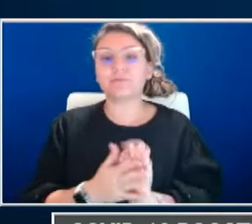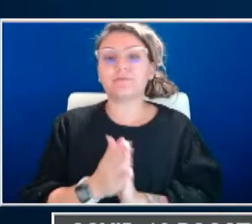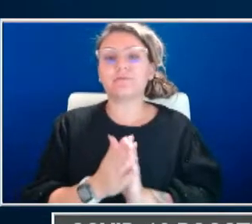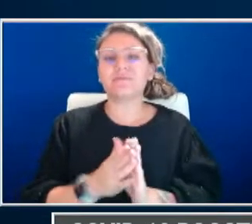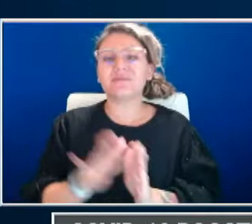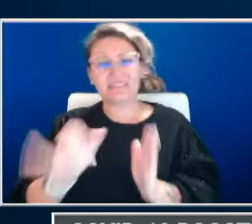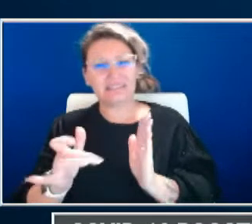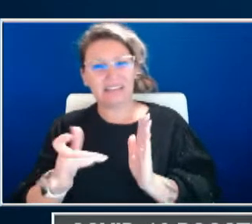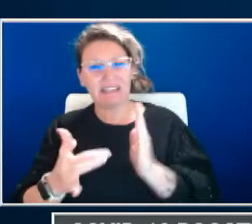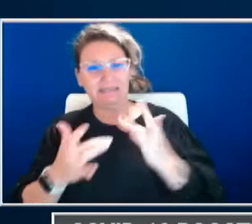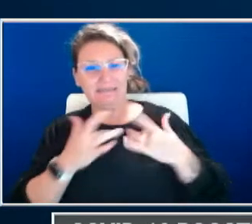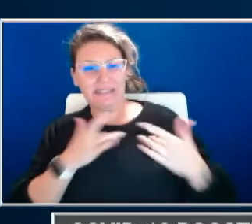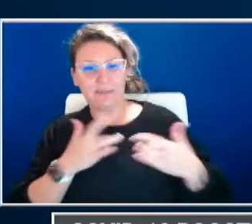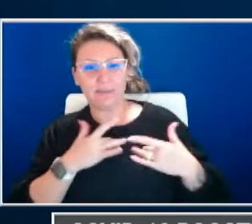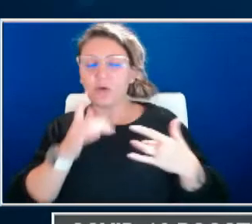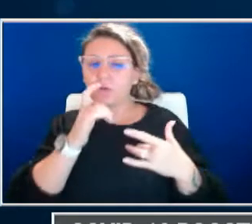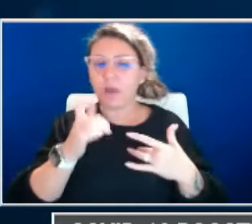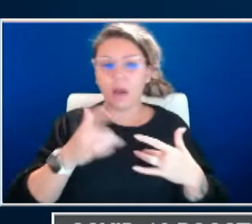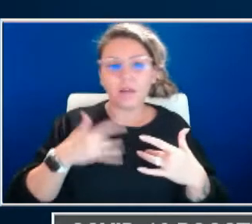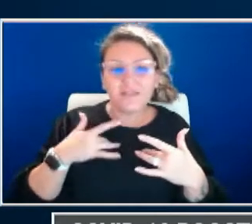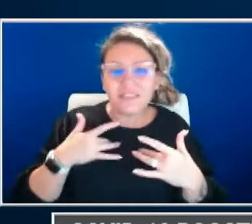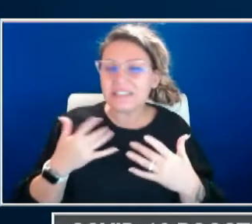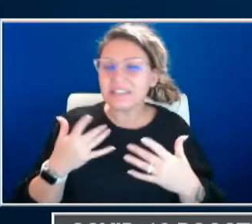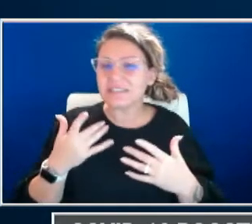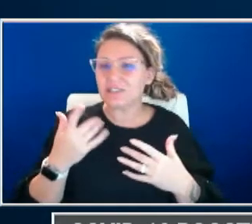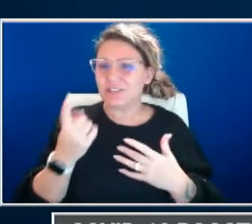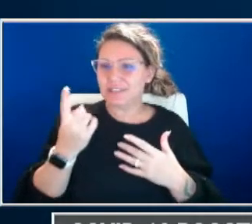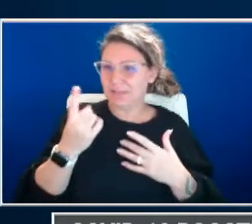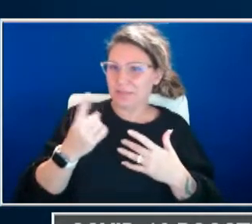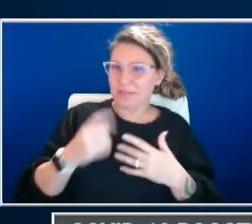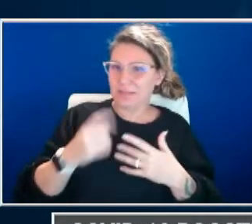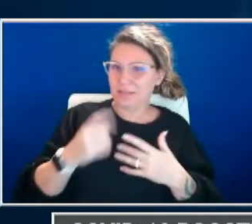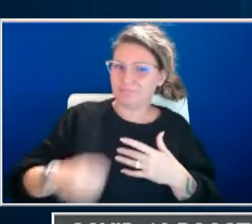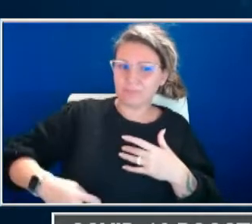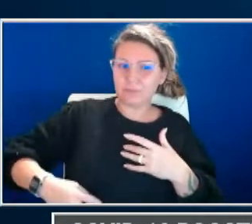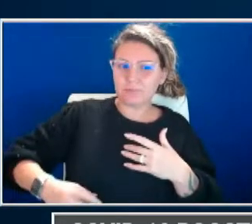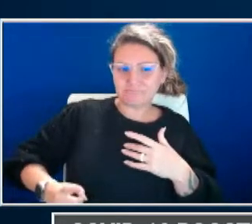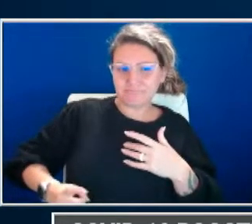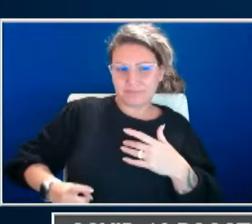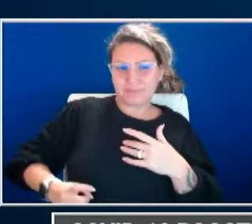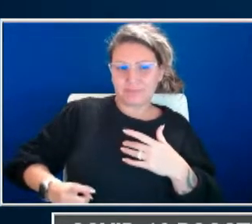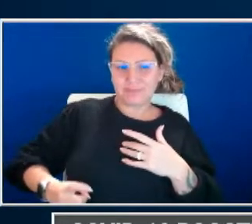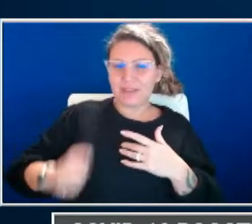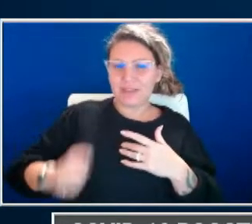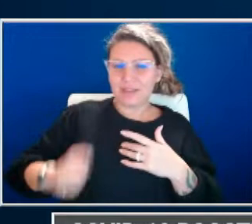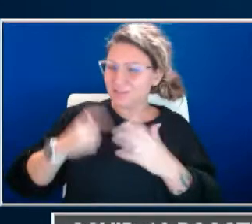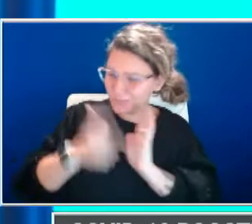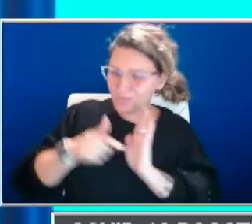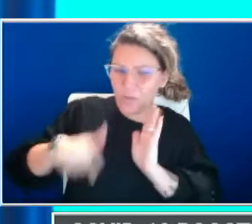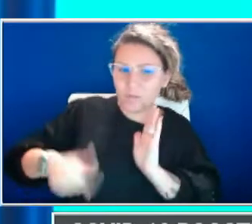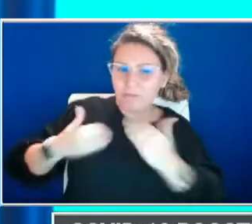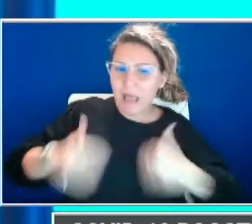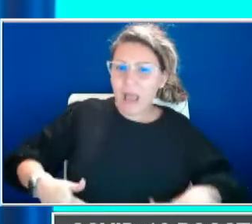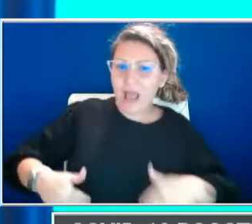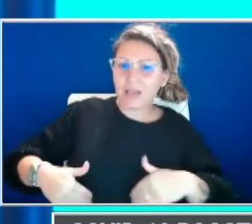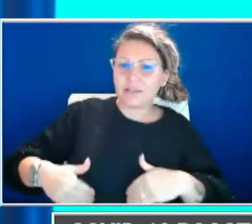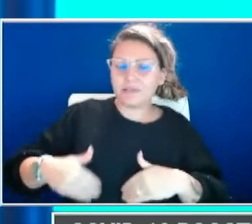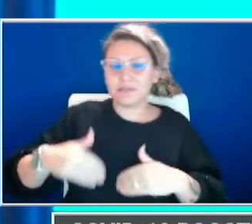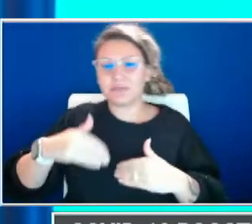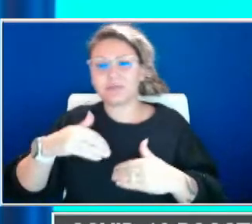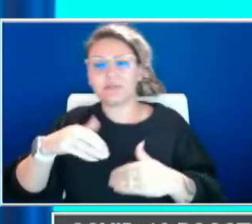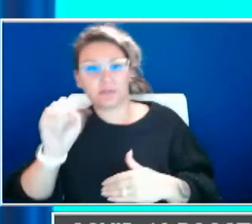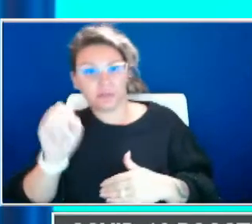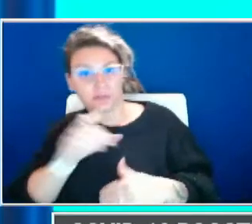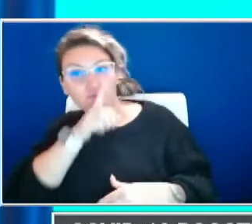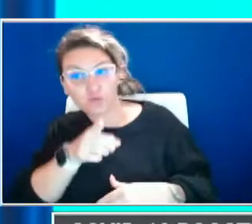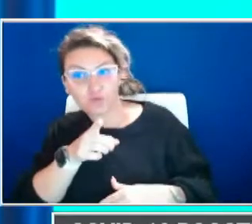feeling sick, maybe just something protruding or something you're noticing on your body? Or could it be anything? Yeah, that's true, Jessica.